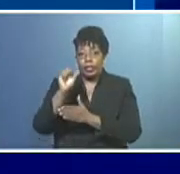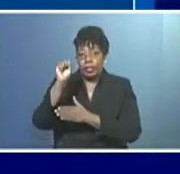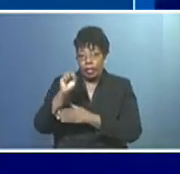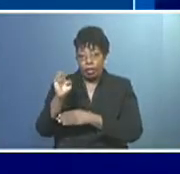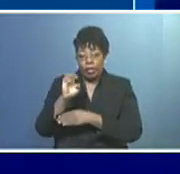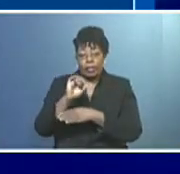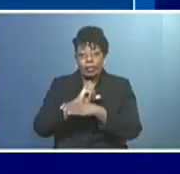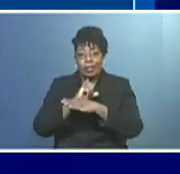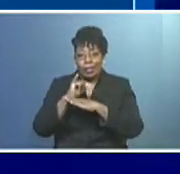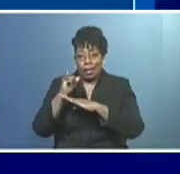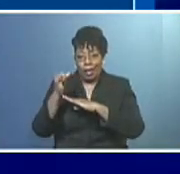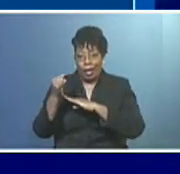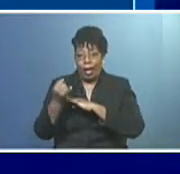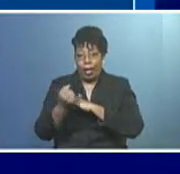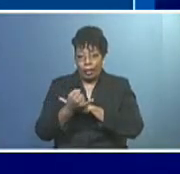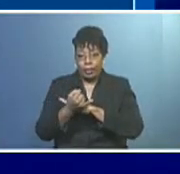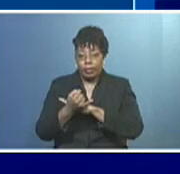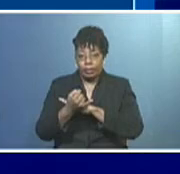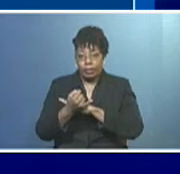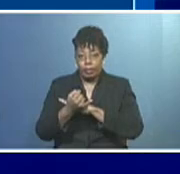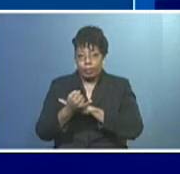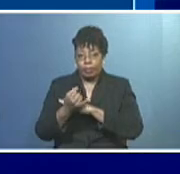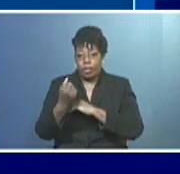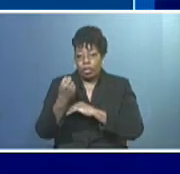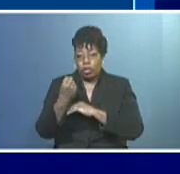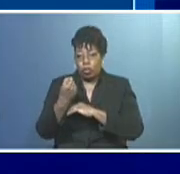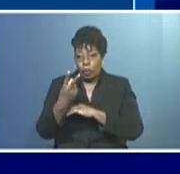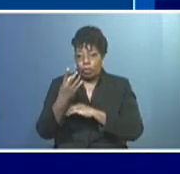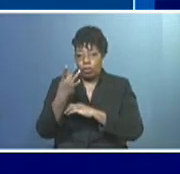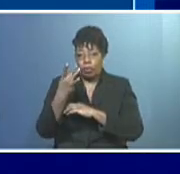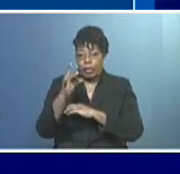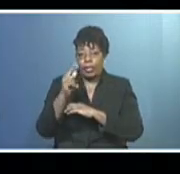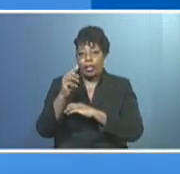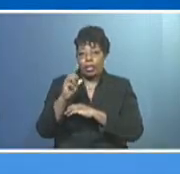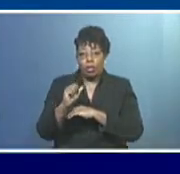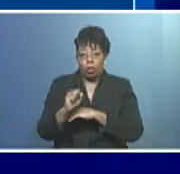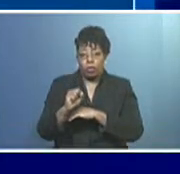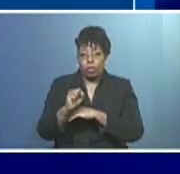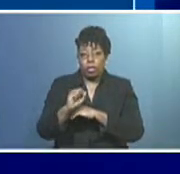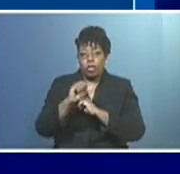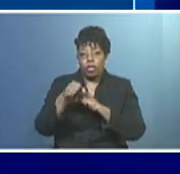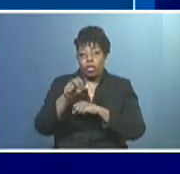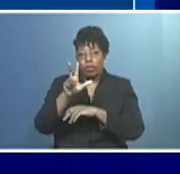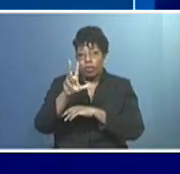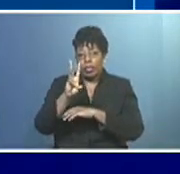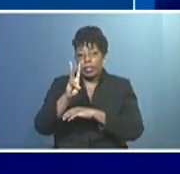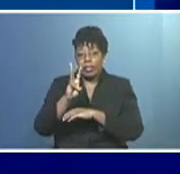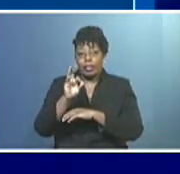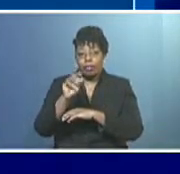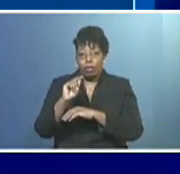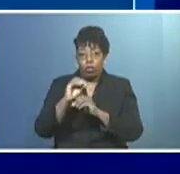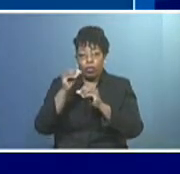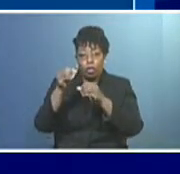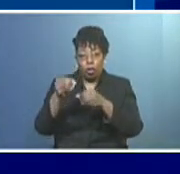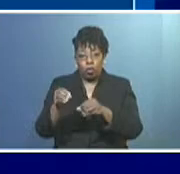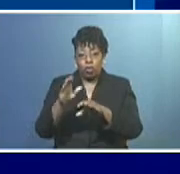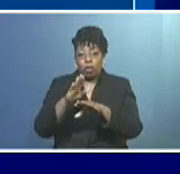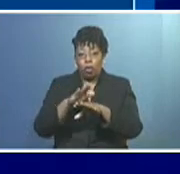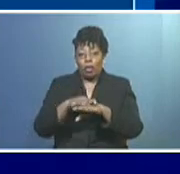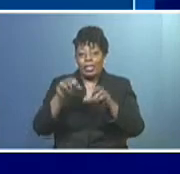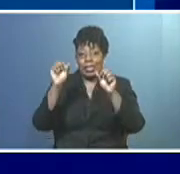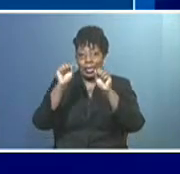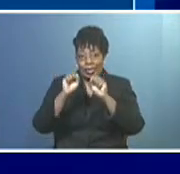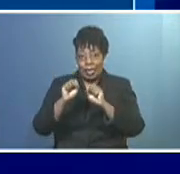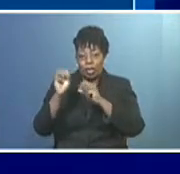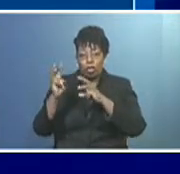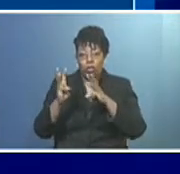islands, through Friday, easterly flow at 12 to 18 knots and the wave heights 3 to 6 feet over the ocean. However, on Saturday, you can expect those